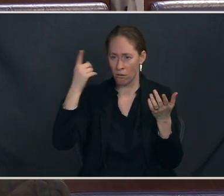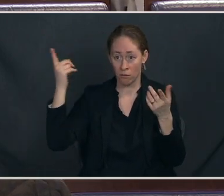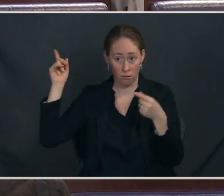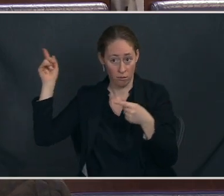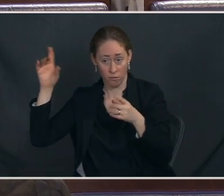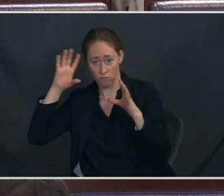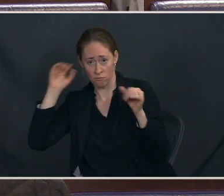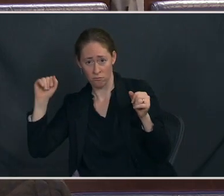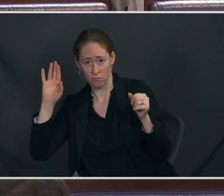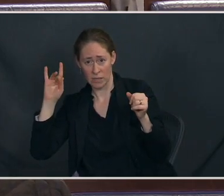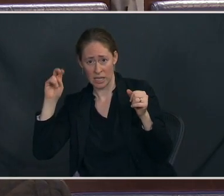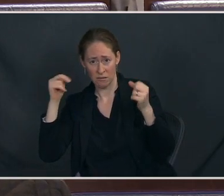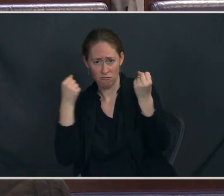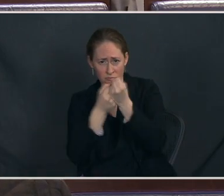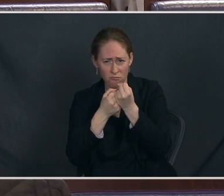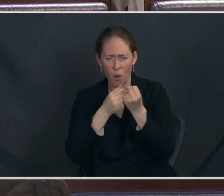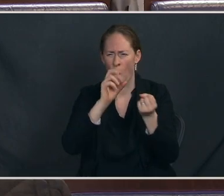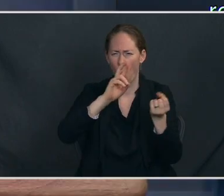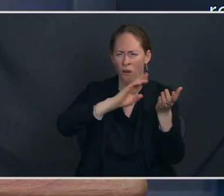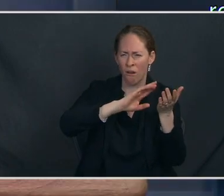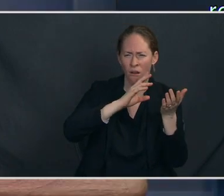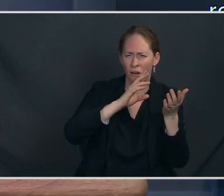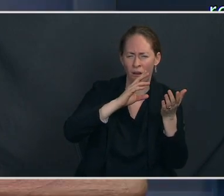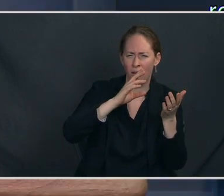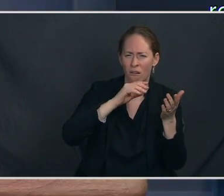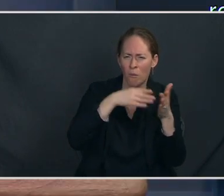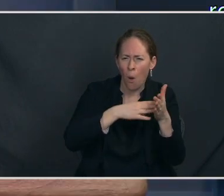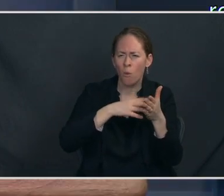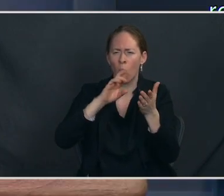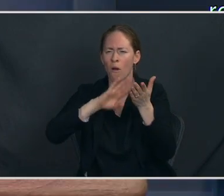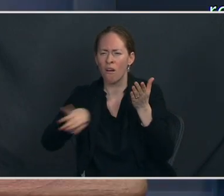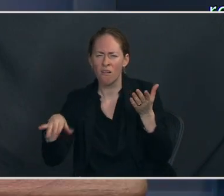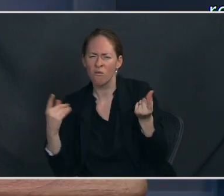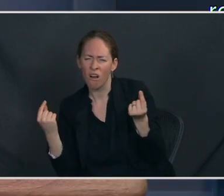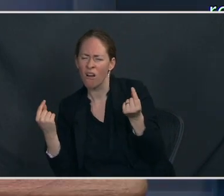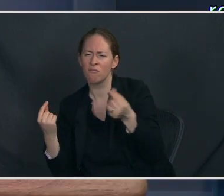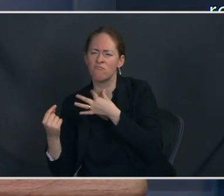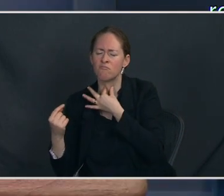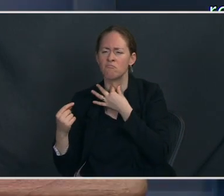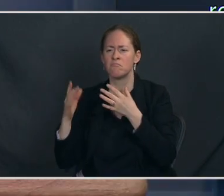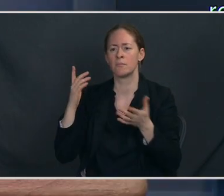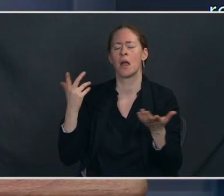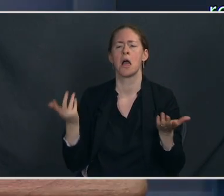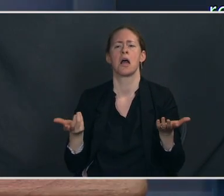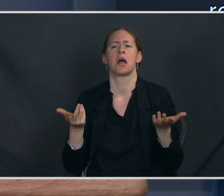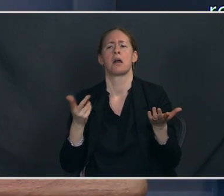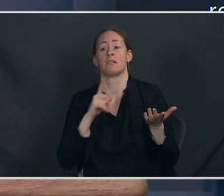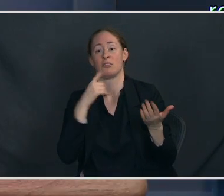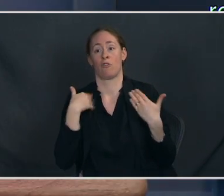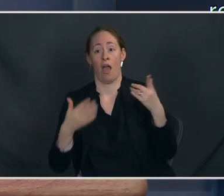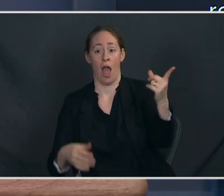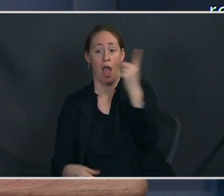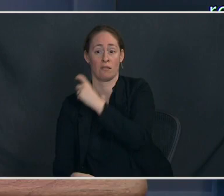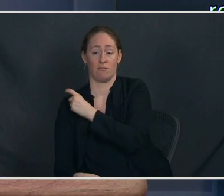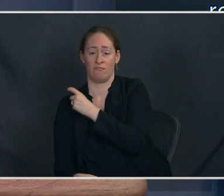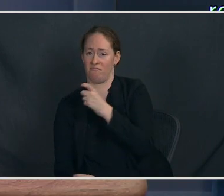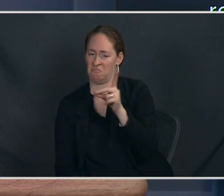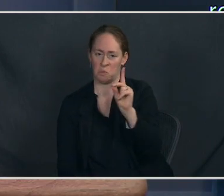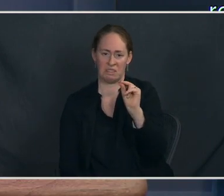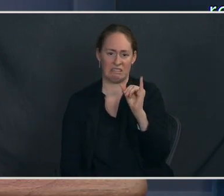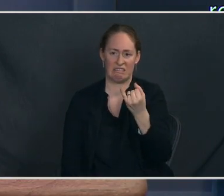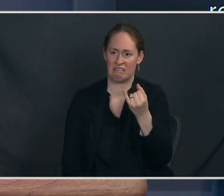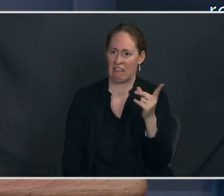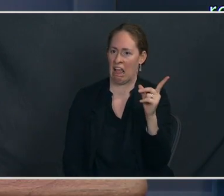it? What's the position of the administration? Well, I would certainly send you to our Department of Justice, my Department of Justice colleagues, to speak to